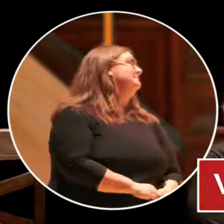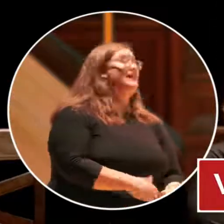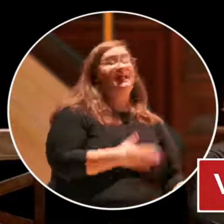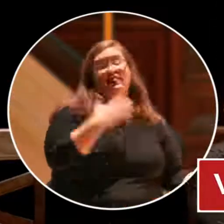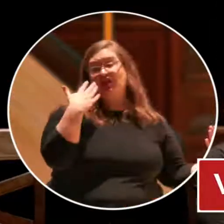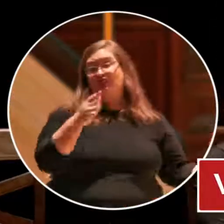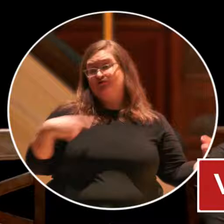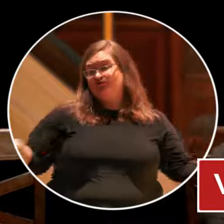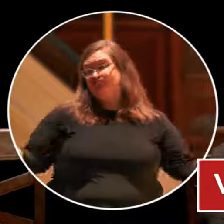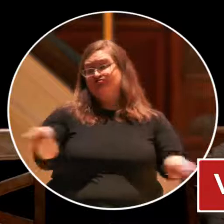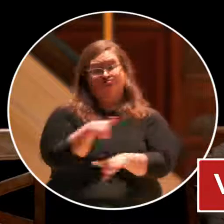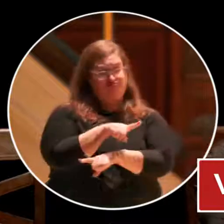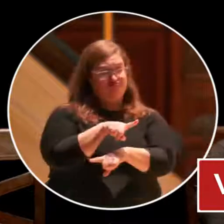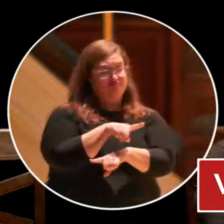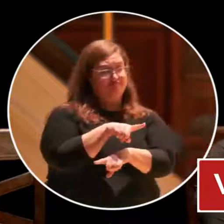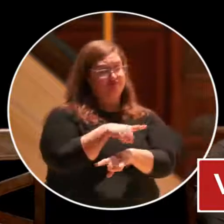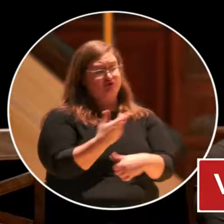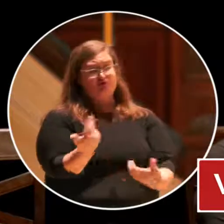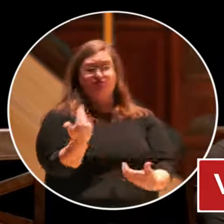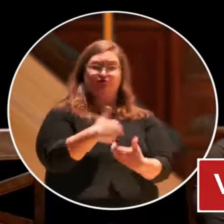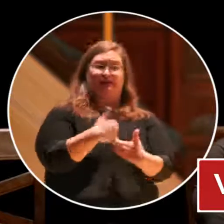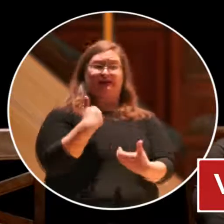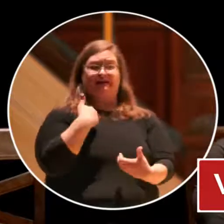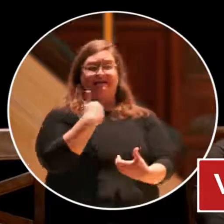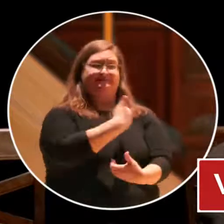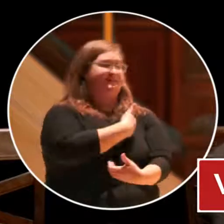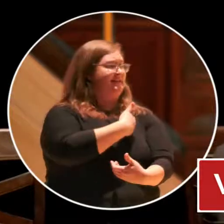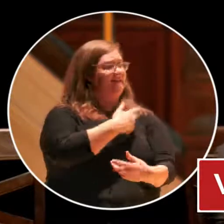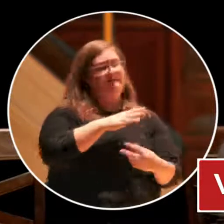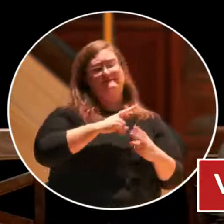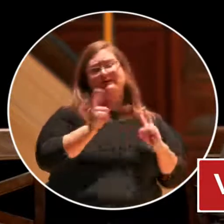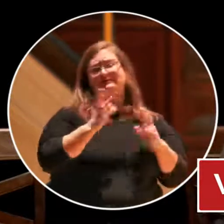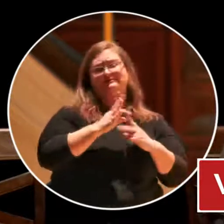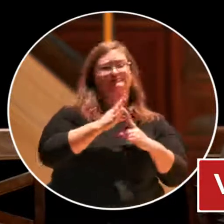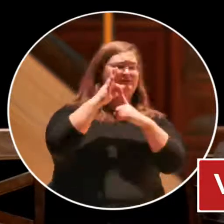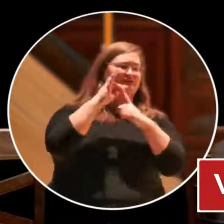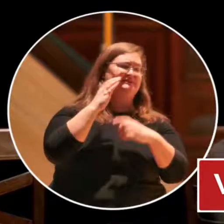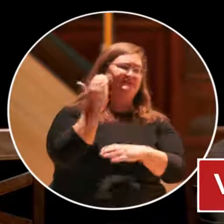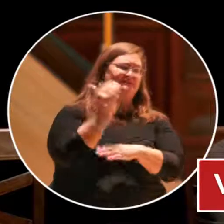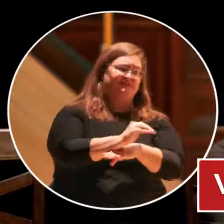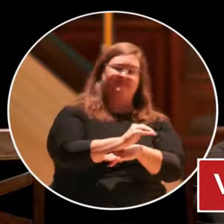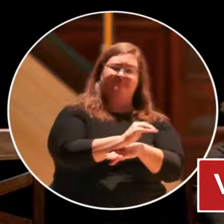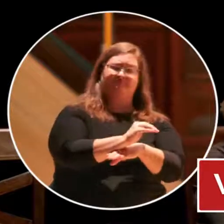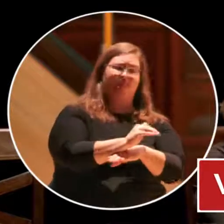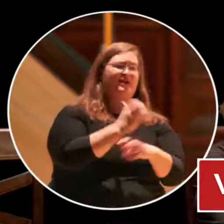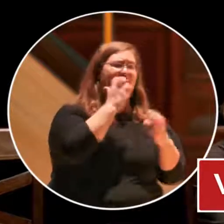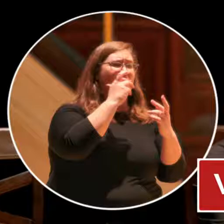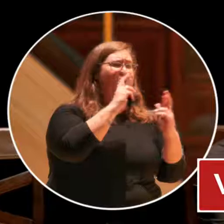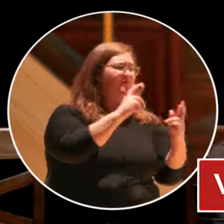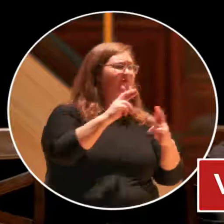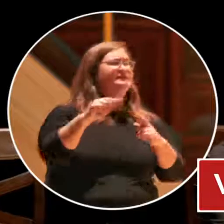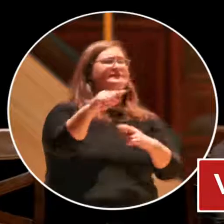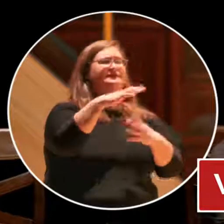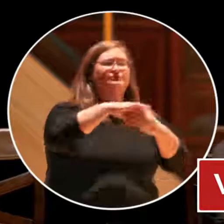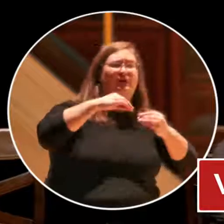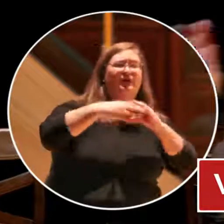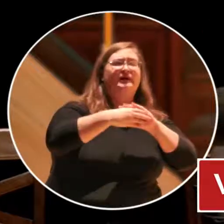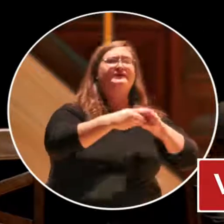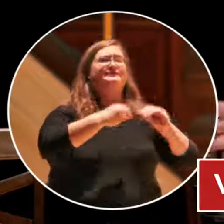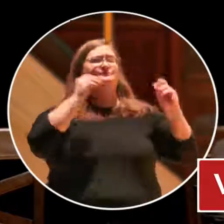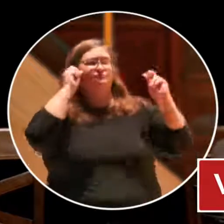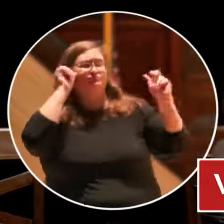And thank you to you for joining us for this very special evening. We hope these stories, the beauty,